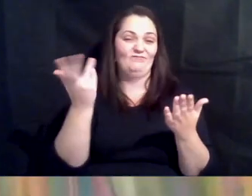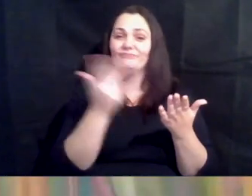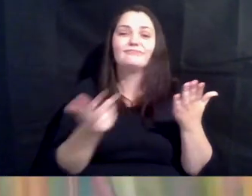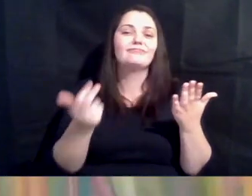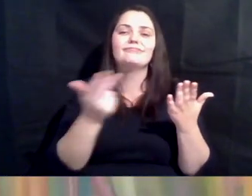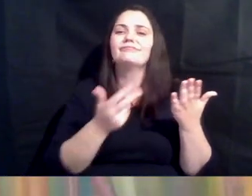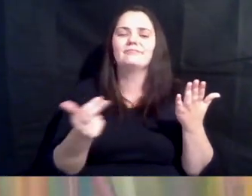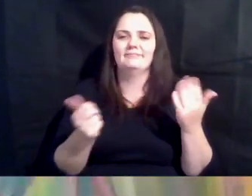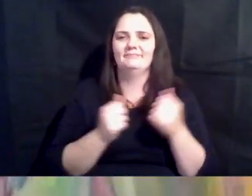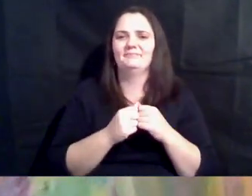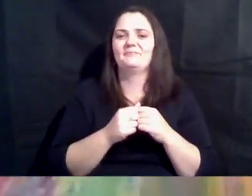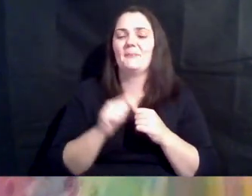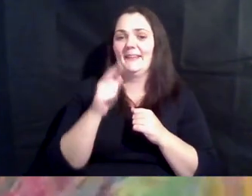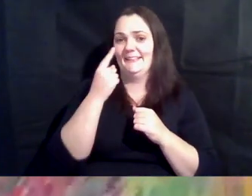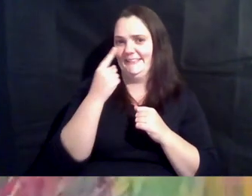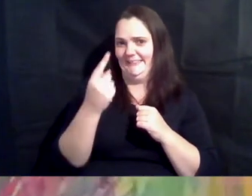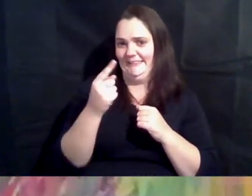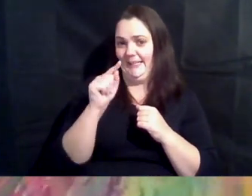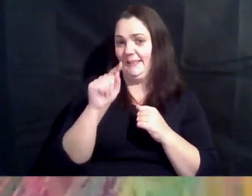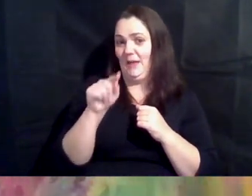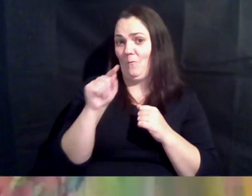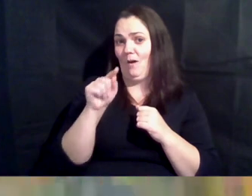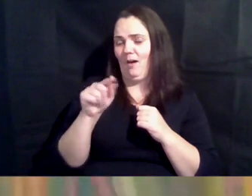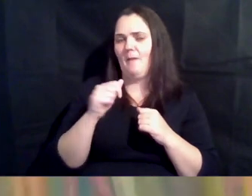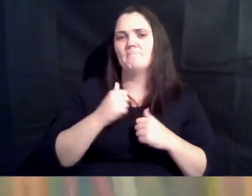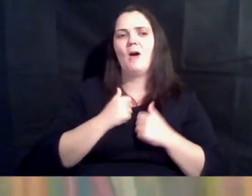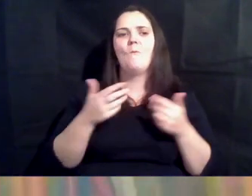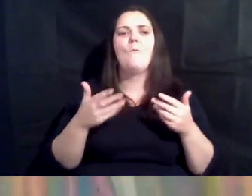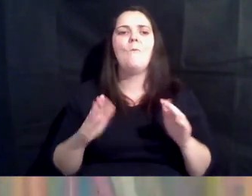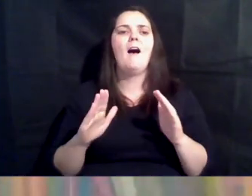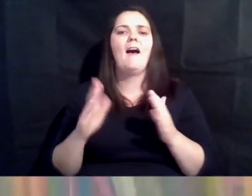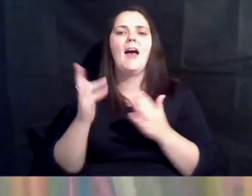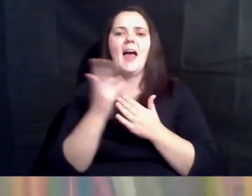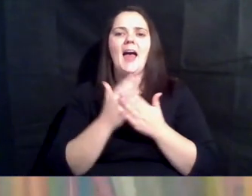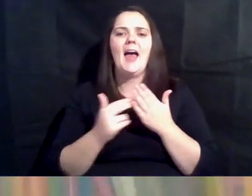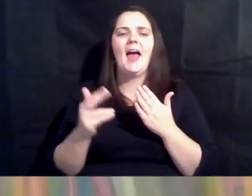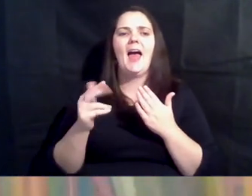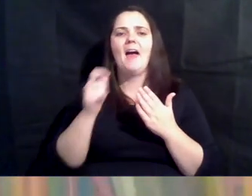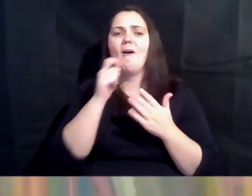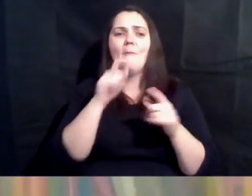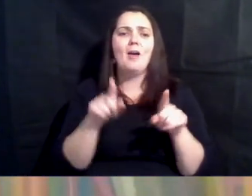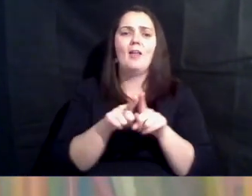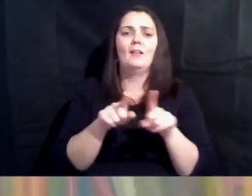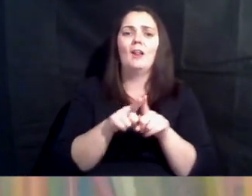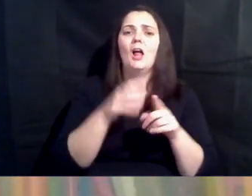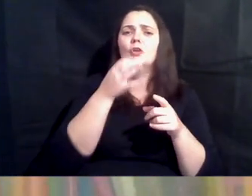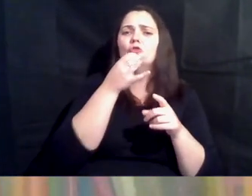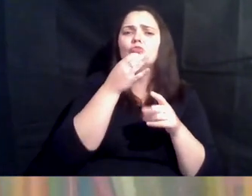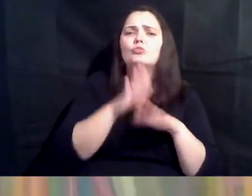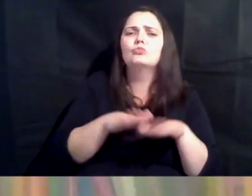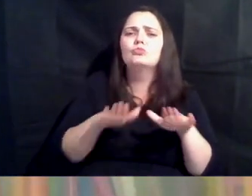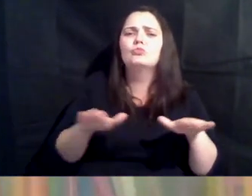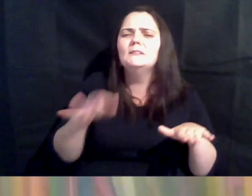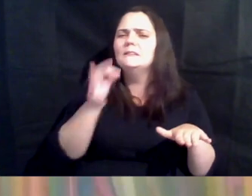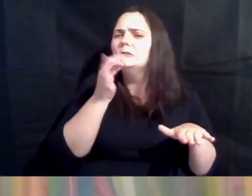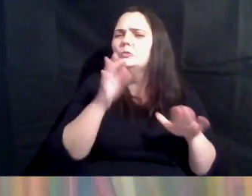that. You can see that my style is very kind of kindergarten-y, I guess you might